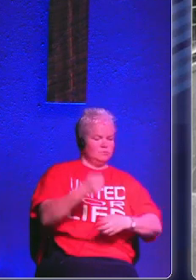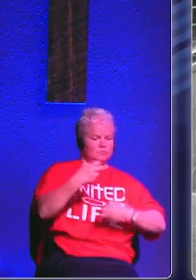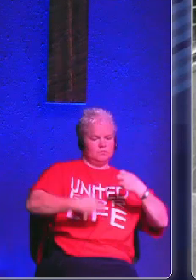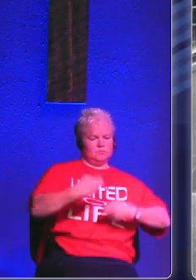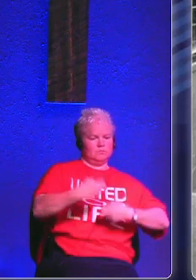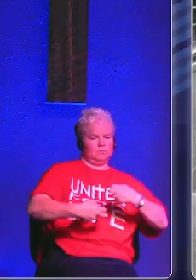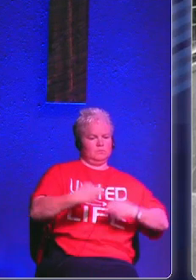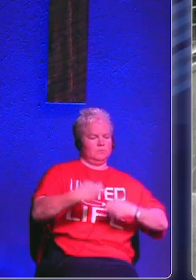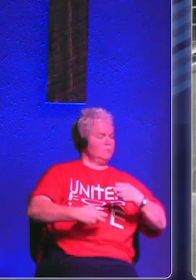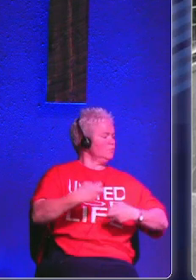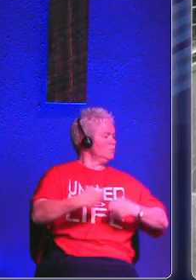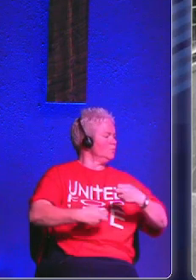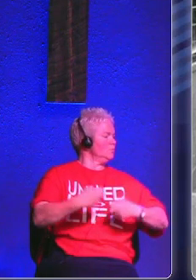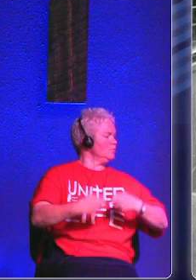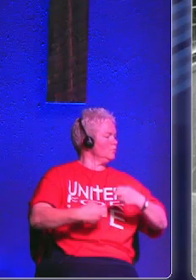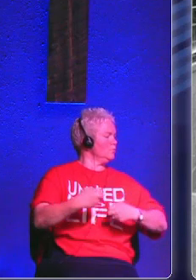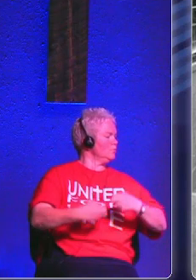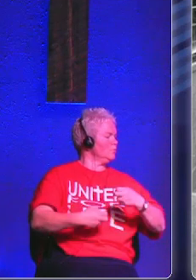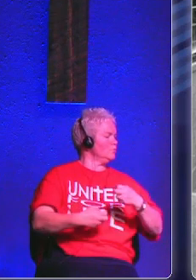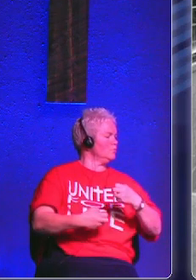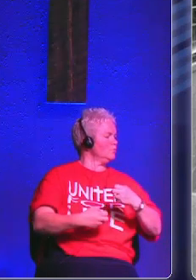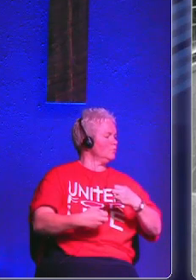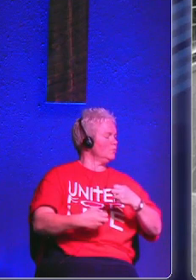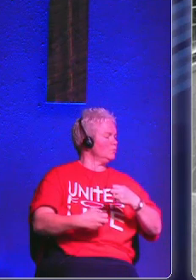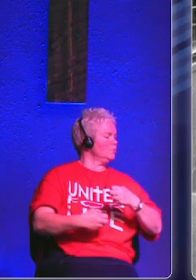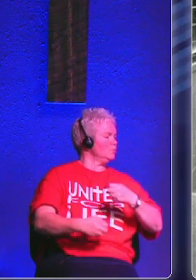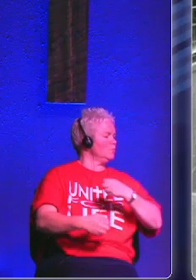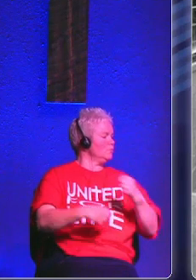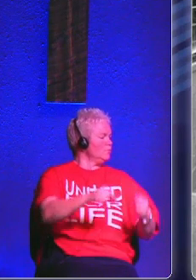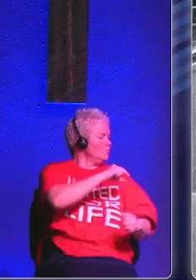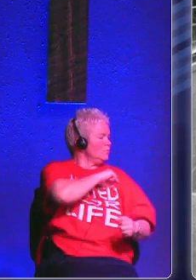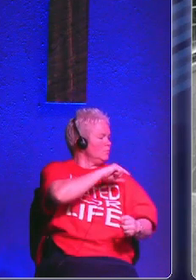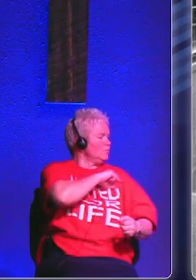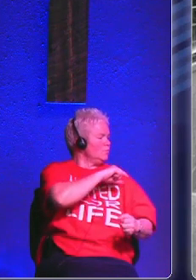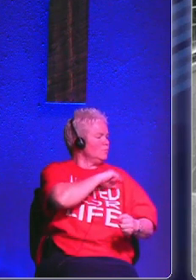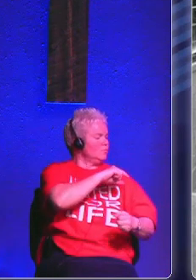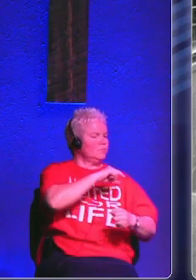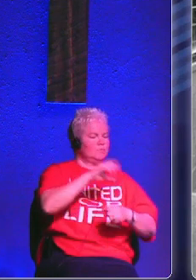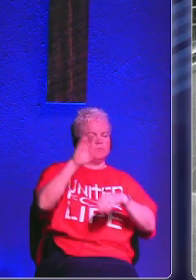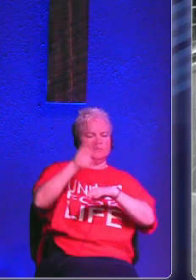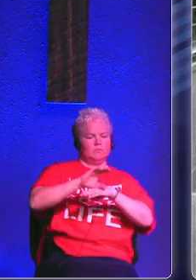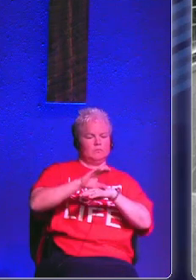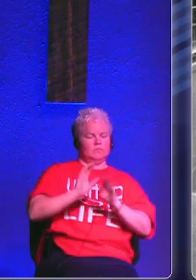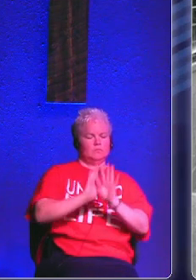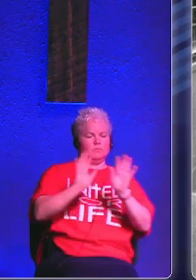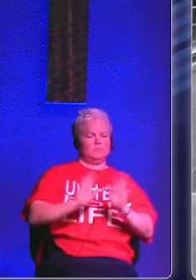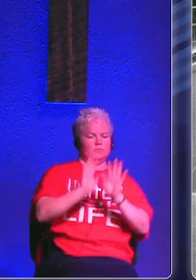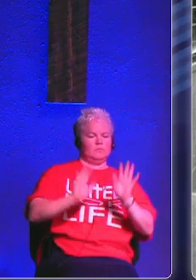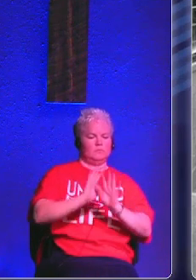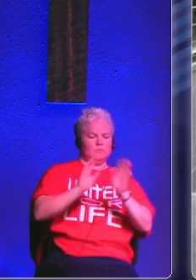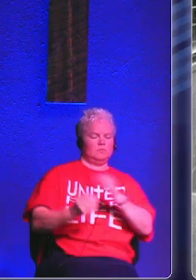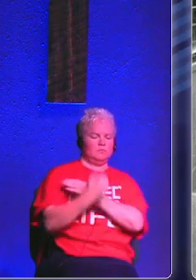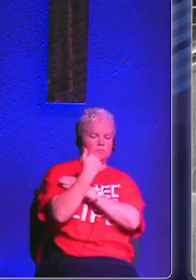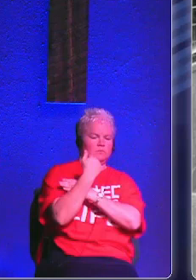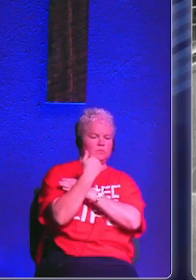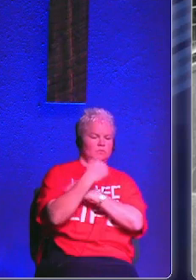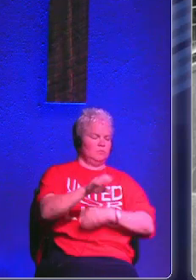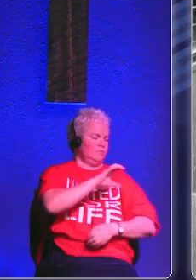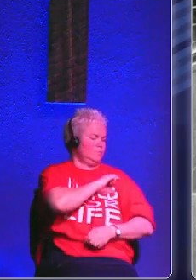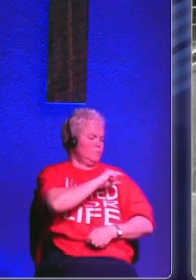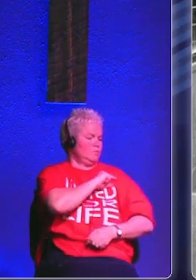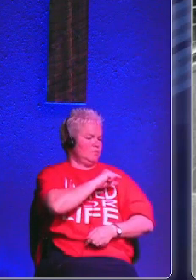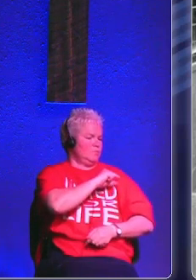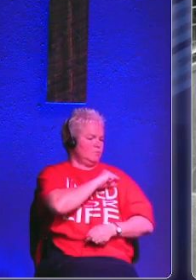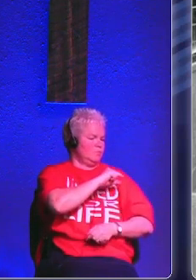like conflict or conviction. We do that in church on Sunday mornings. Conviction.